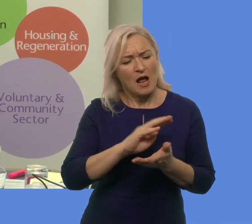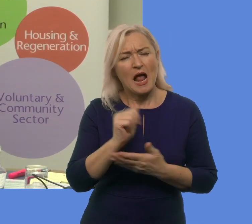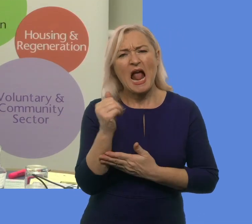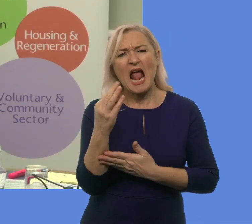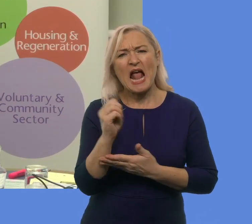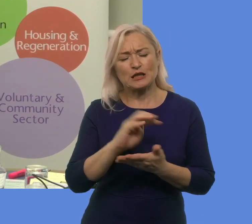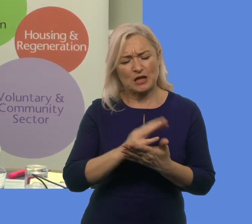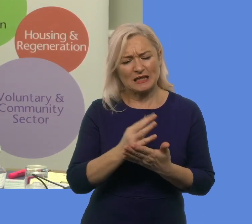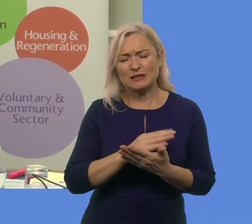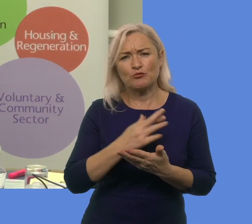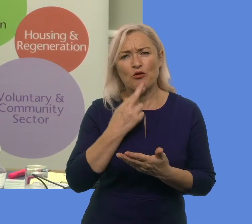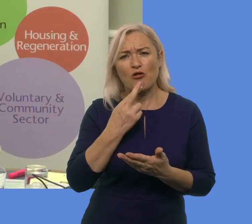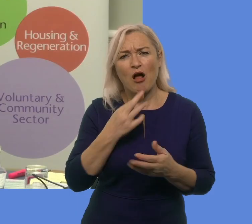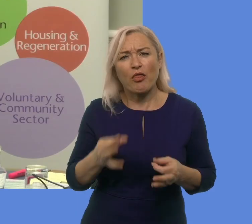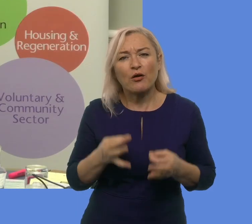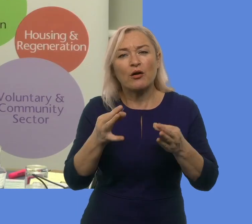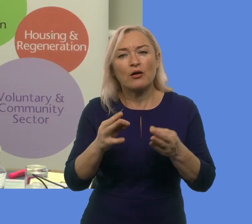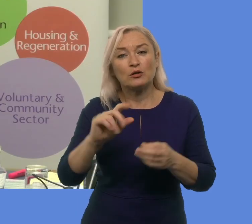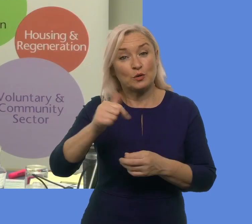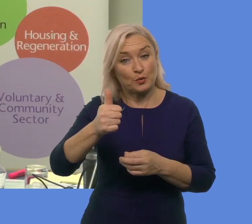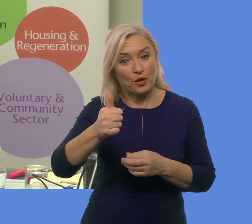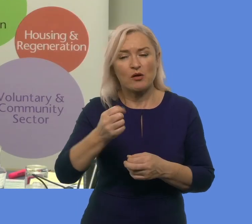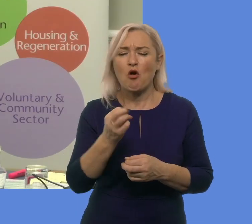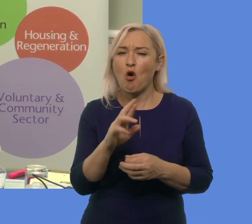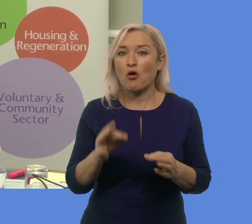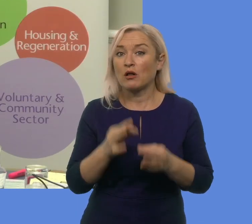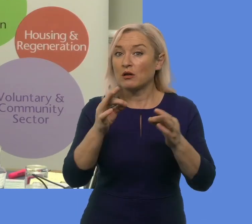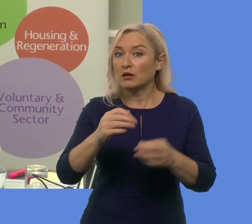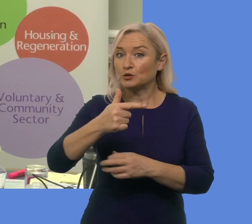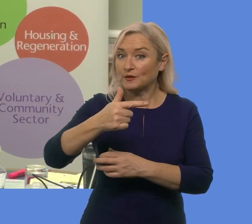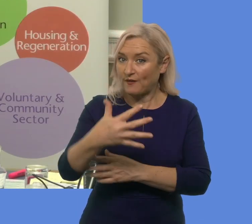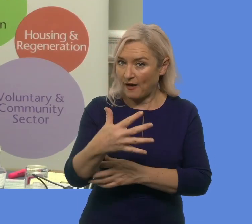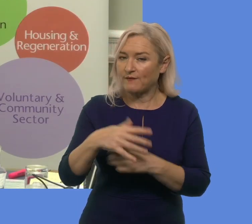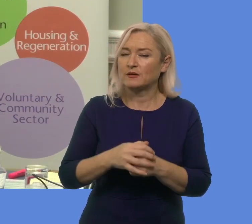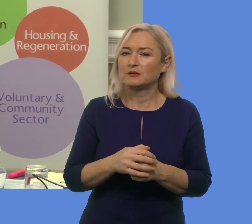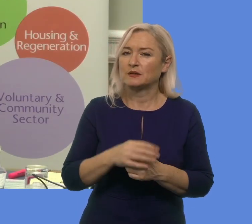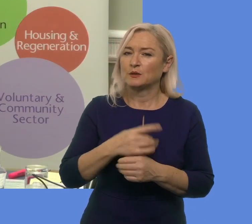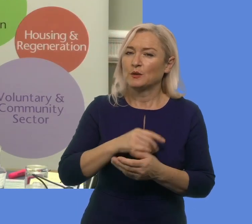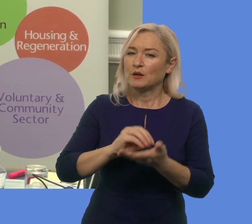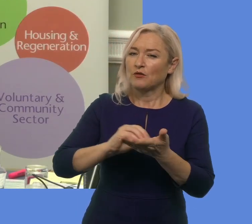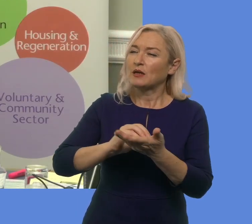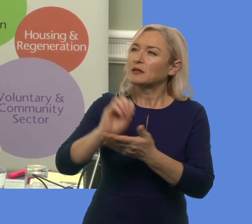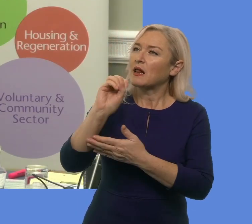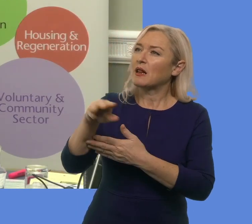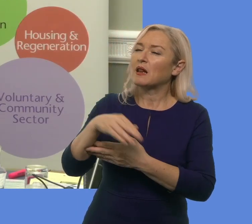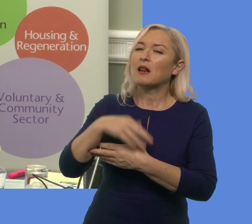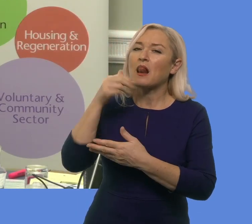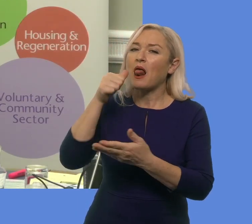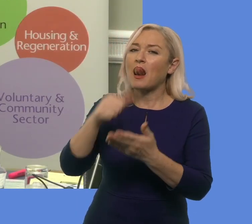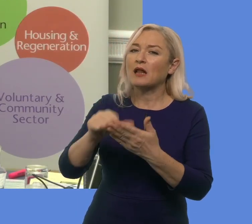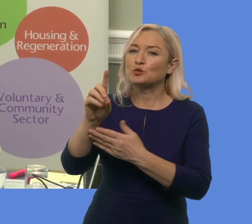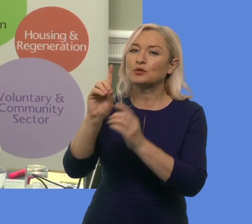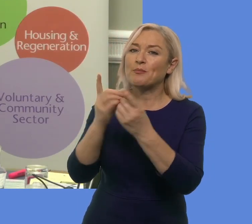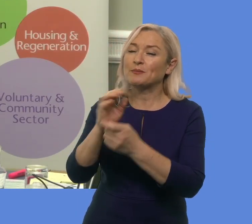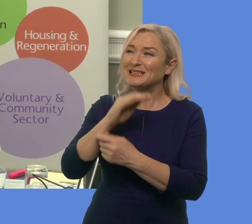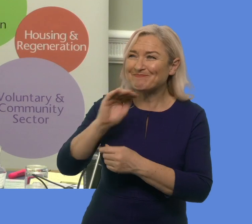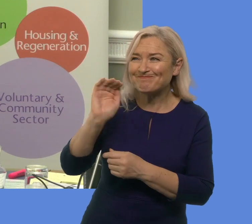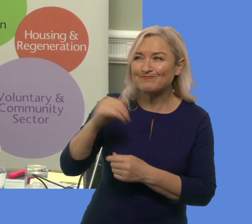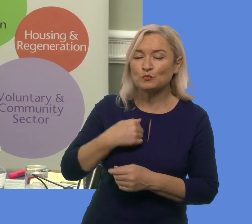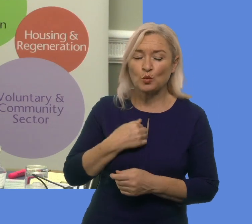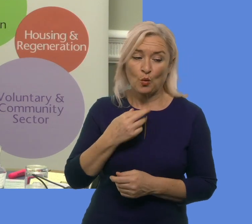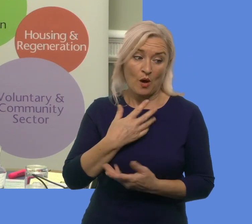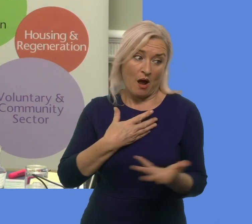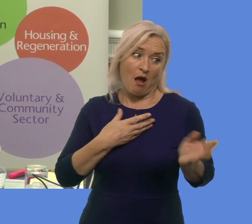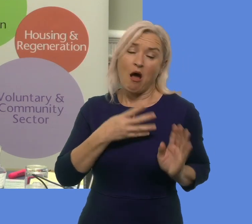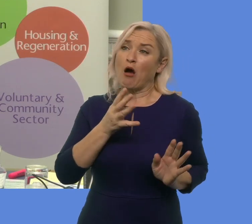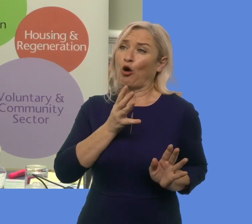or 25, and really to tell them that the committee's view would be to increase it to 25, but just to get